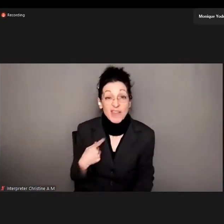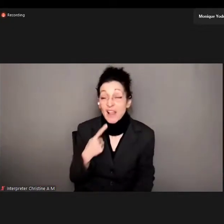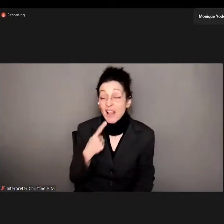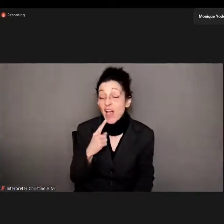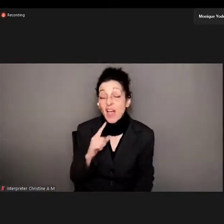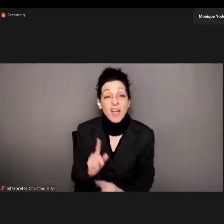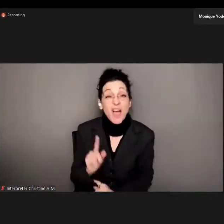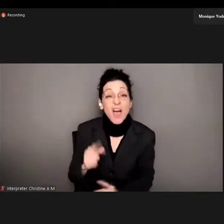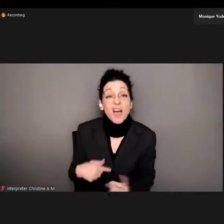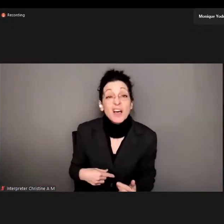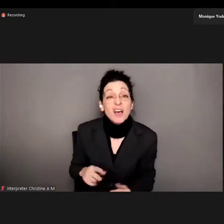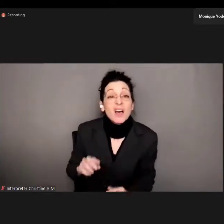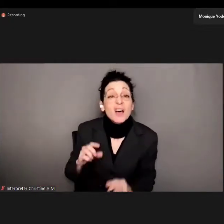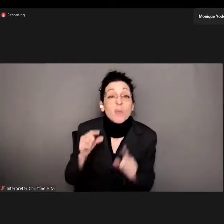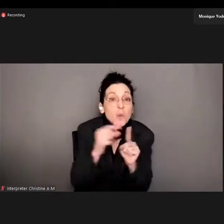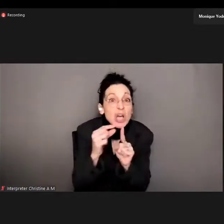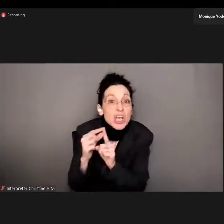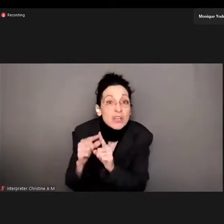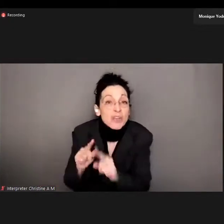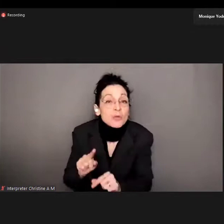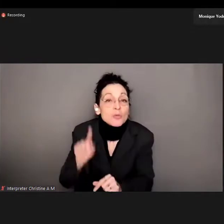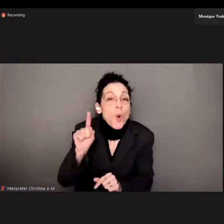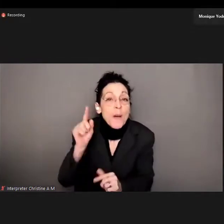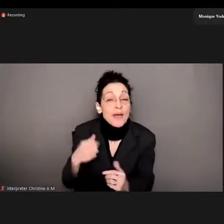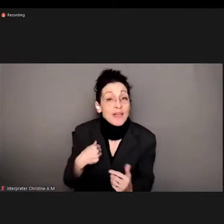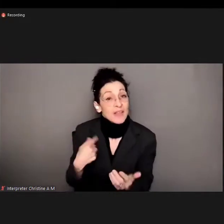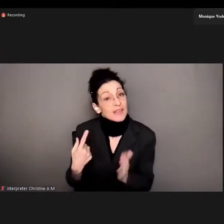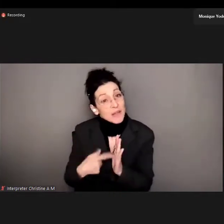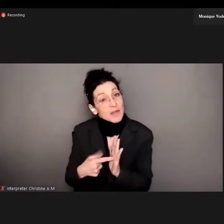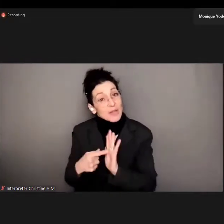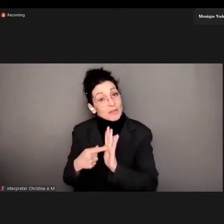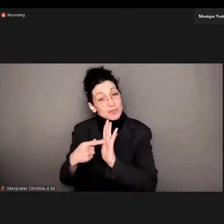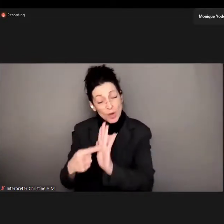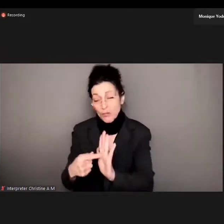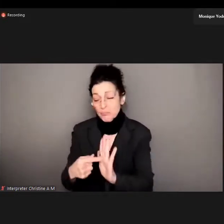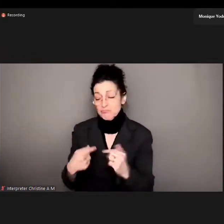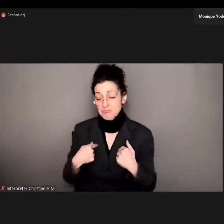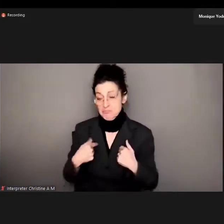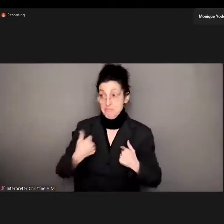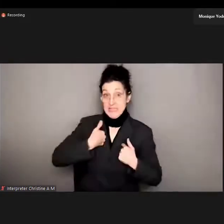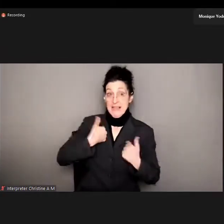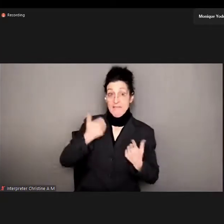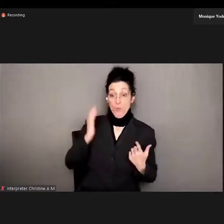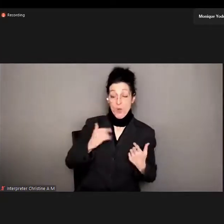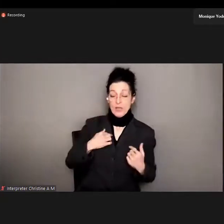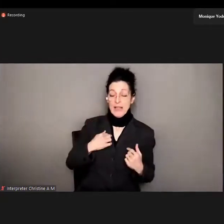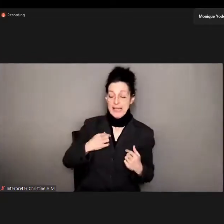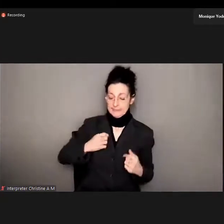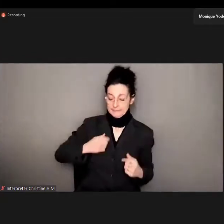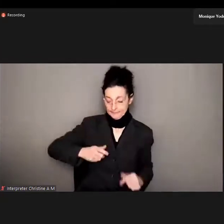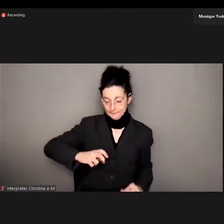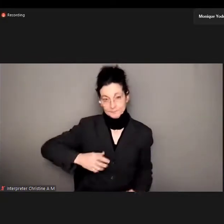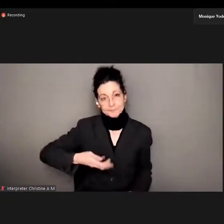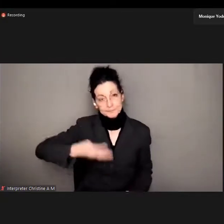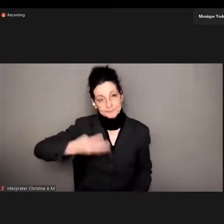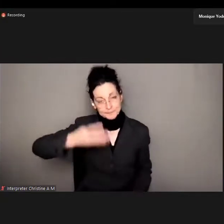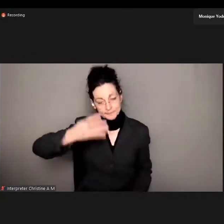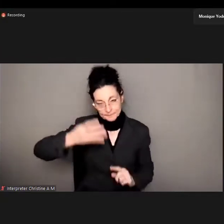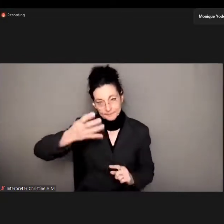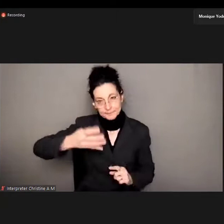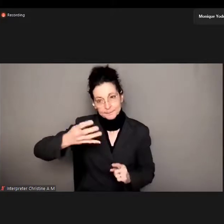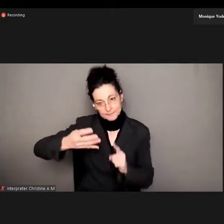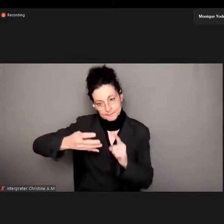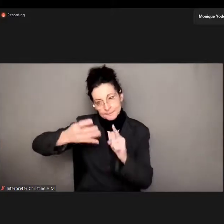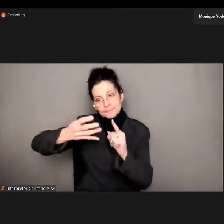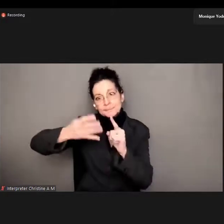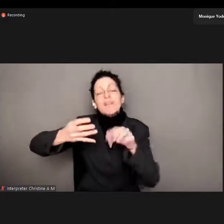up here. Or also we had a workshop that talked about the importance of any kind of imagery or